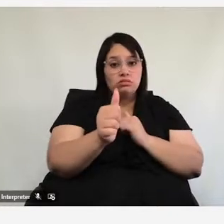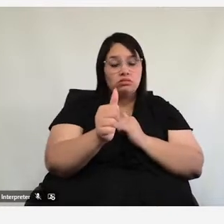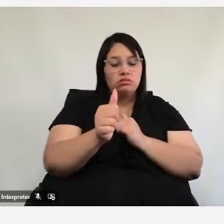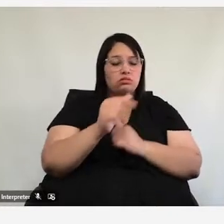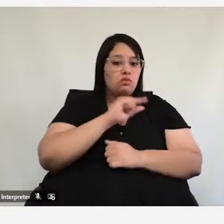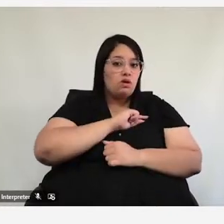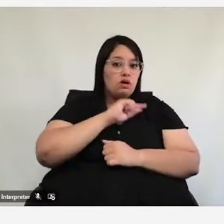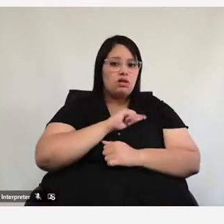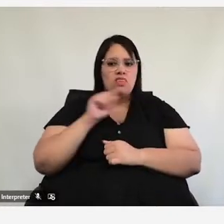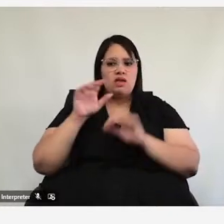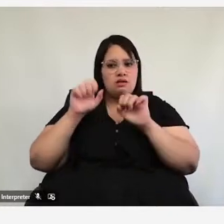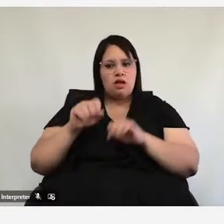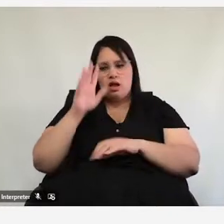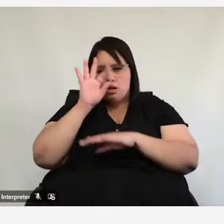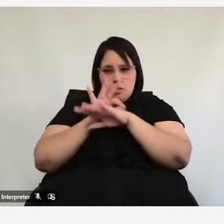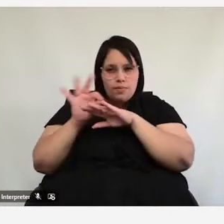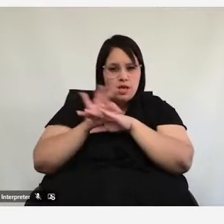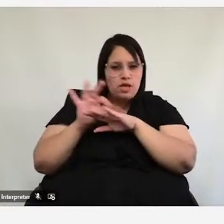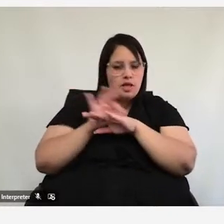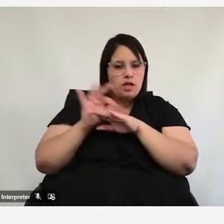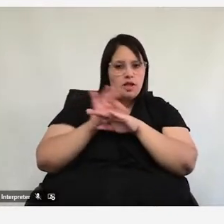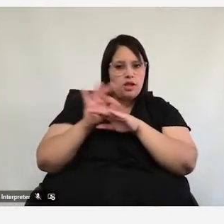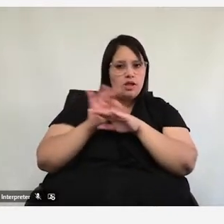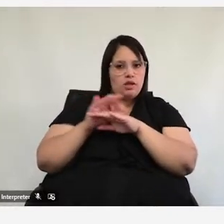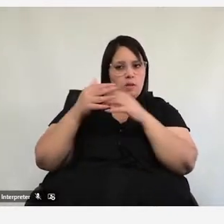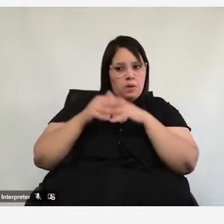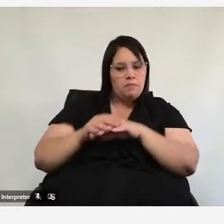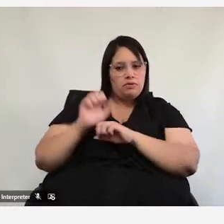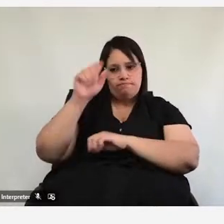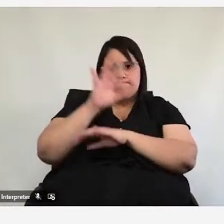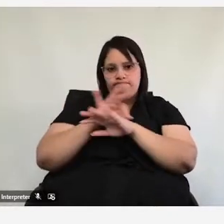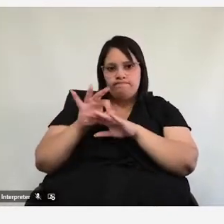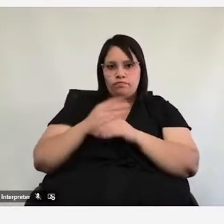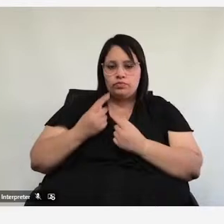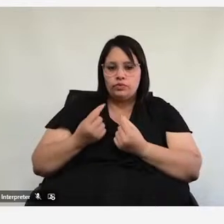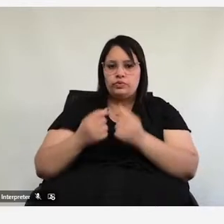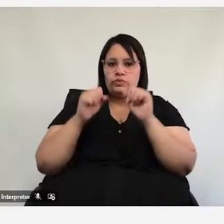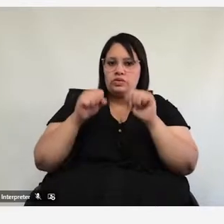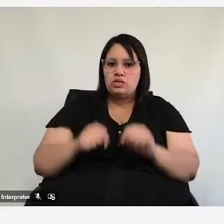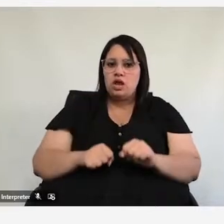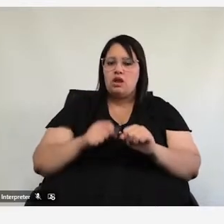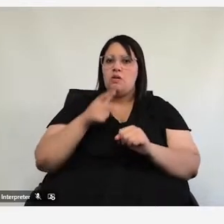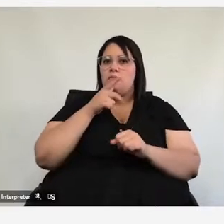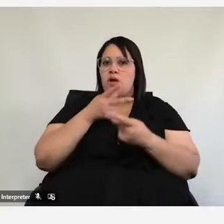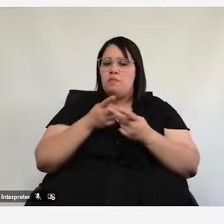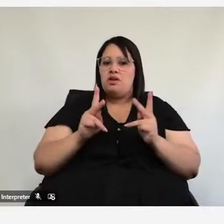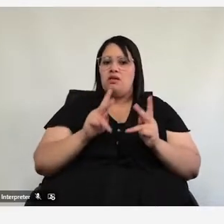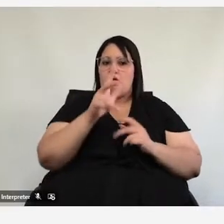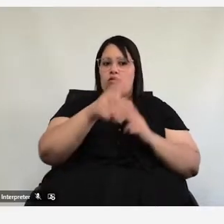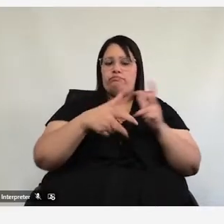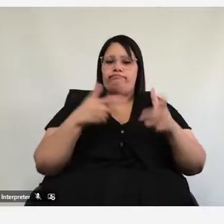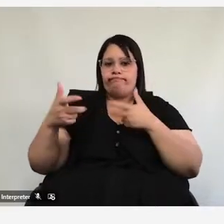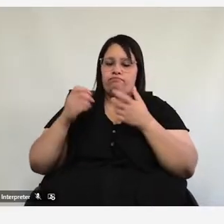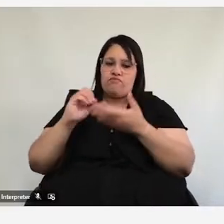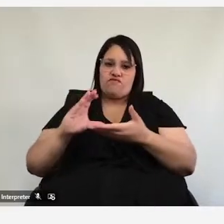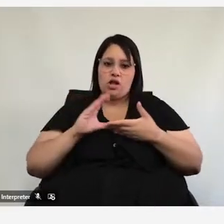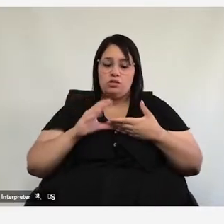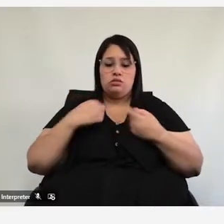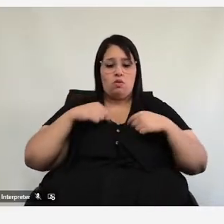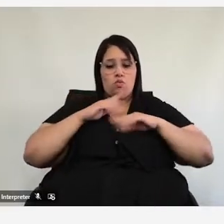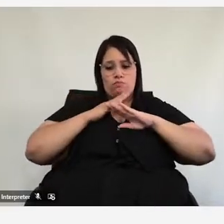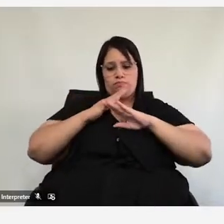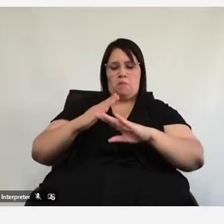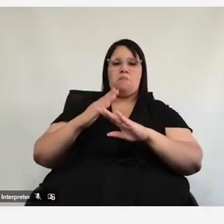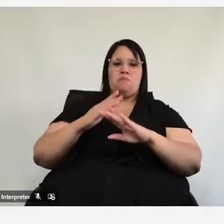so that they can plan and execute their plunder of public funds. We must guard against